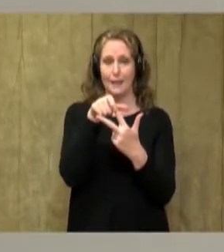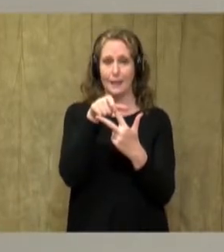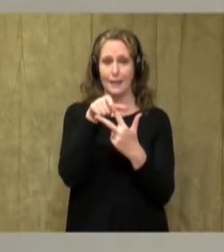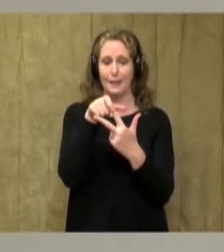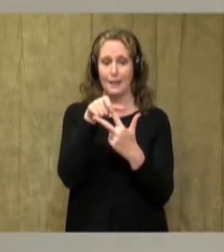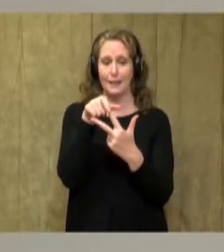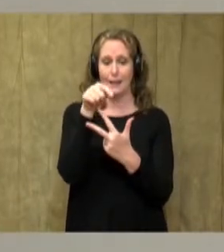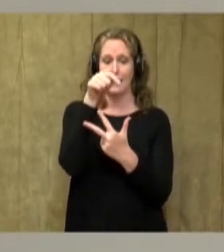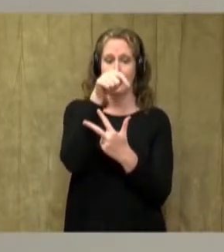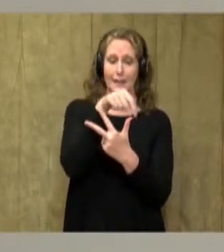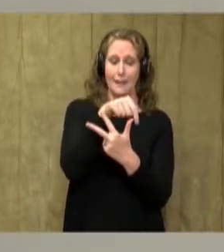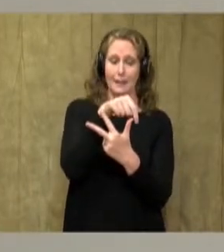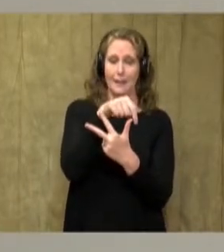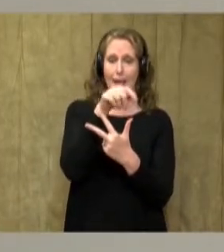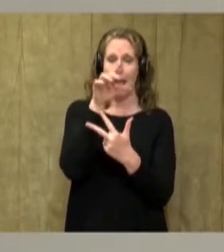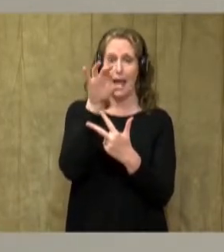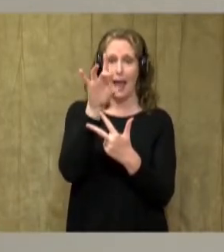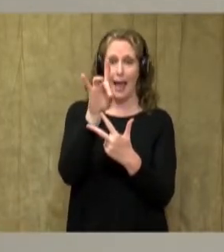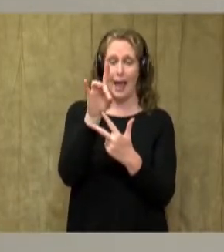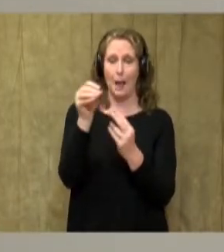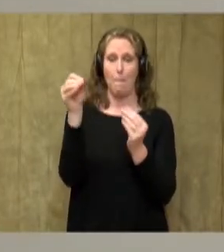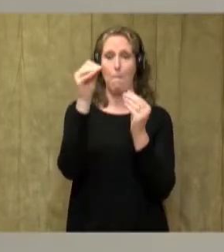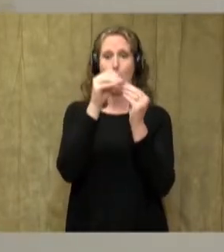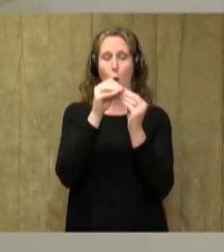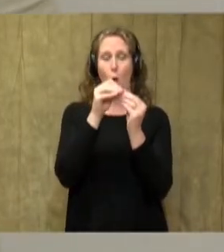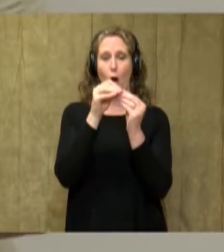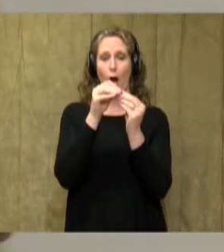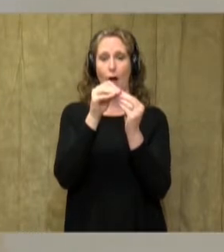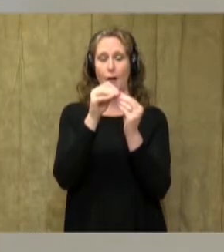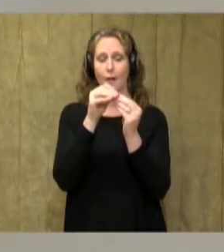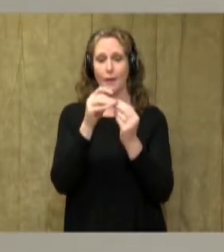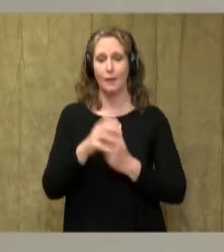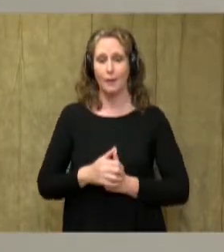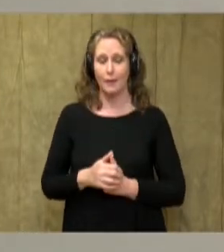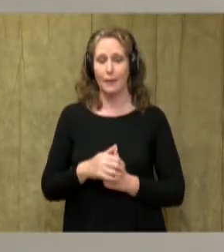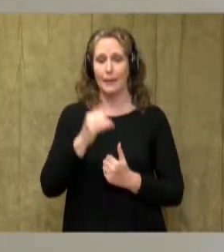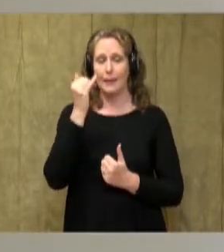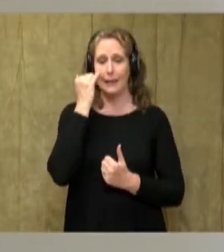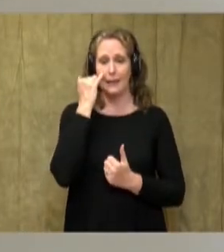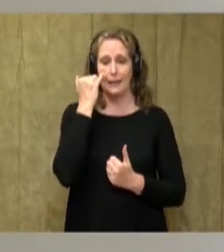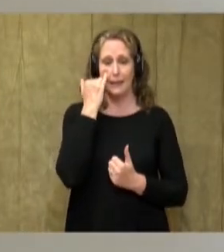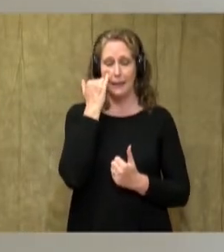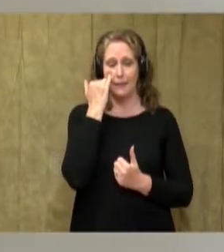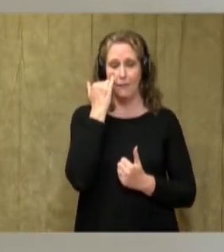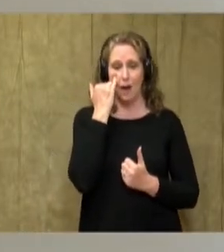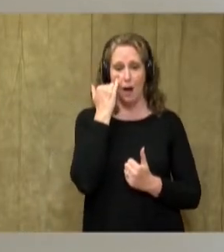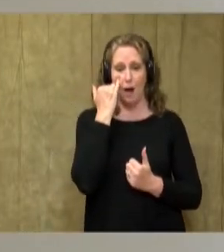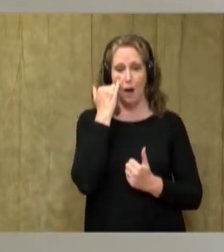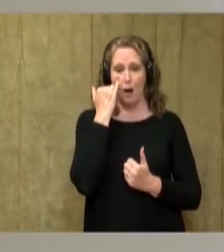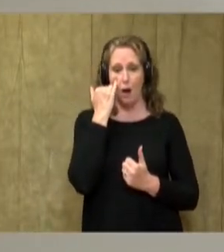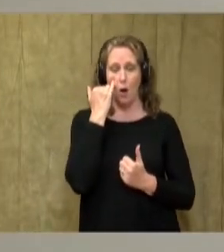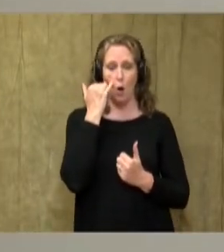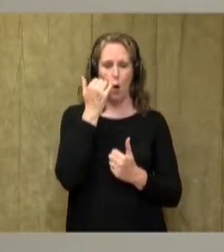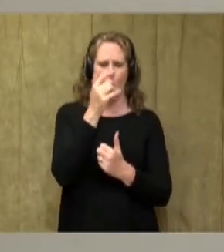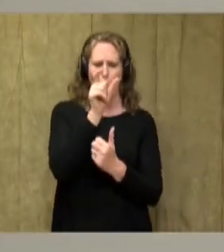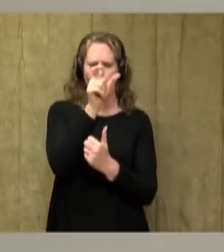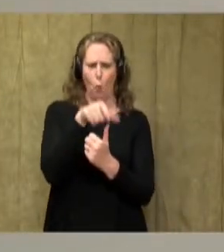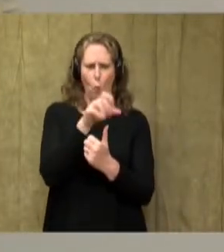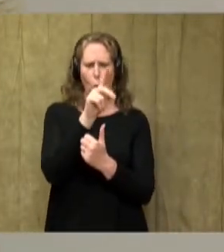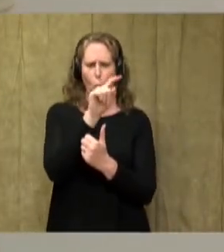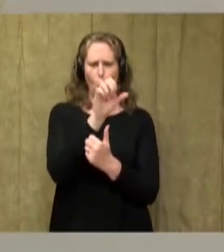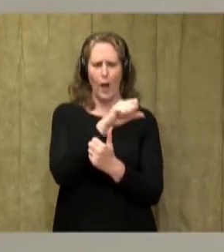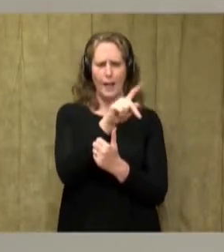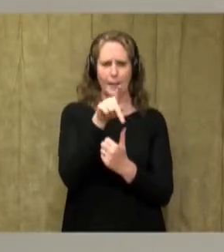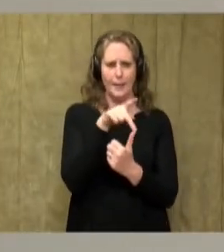more than the ones place. So let's think about that. If our ones place, so what number? He